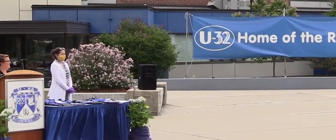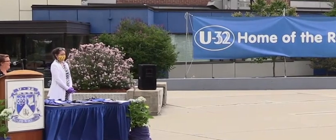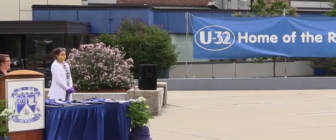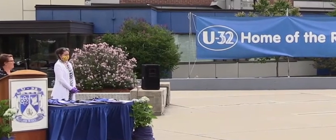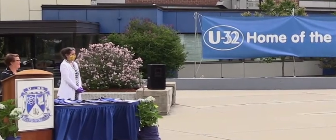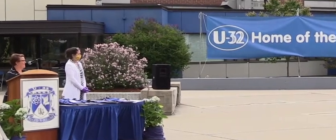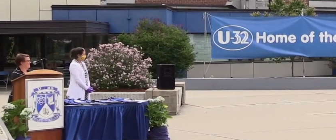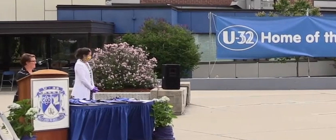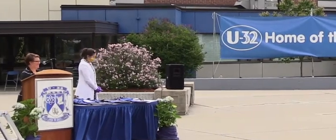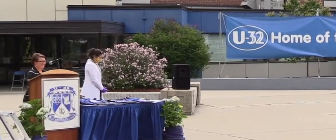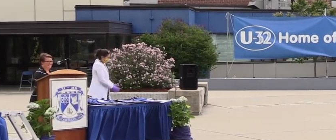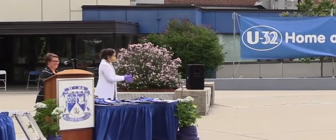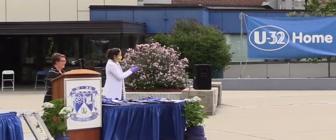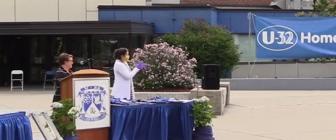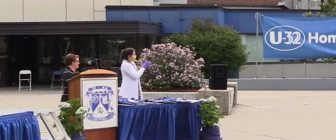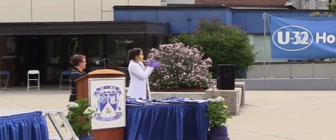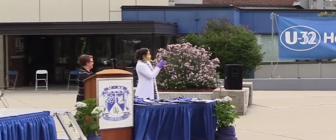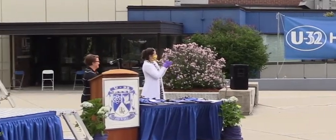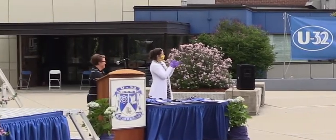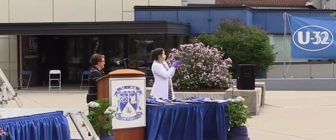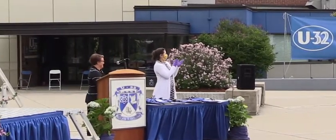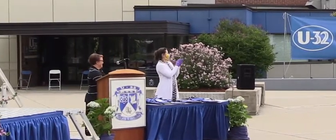Emily Errett.